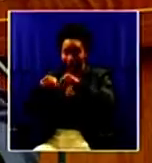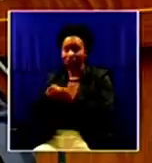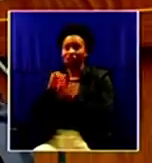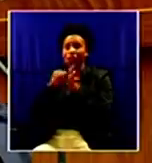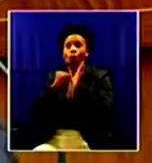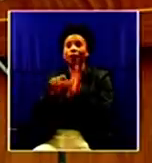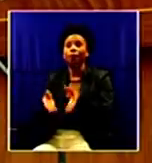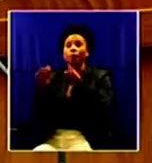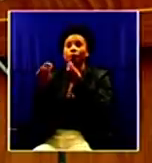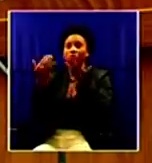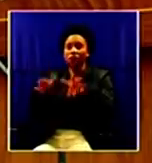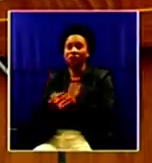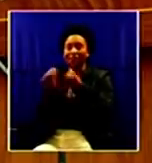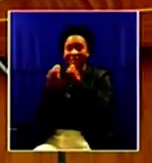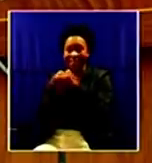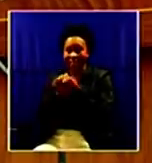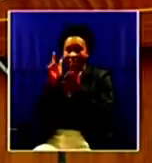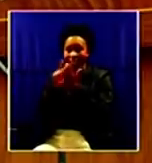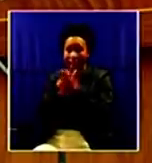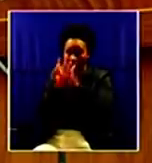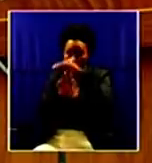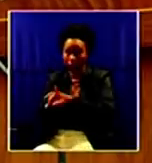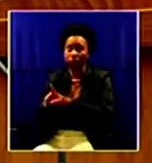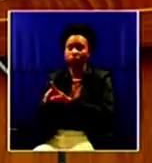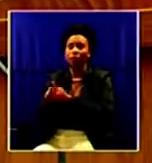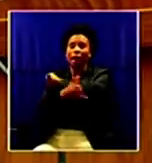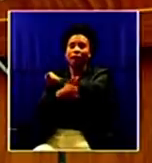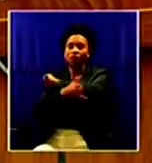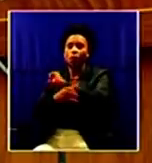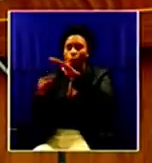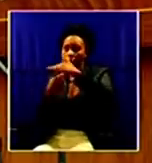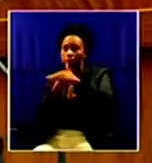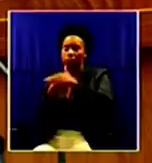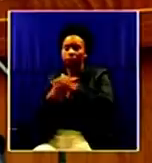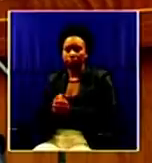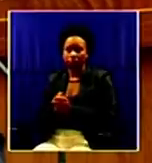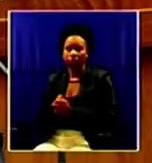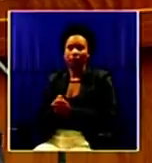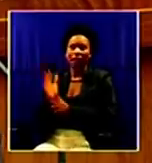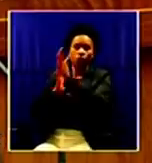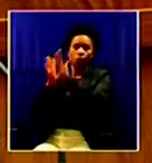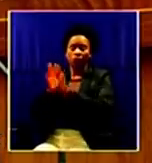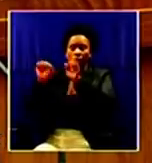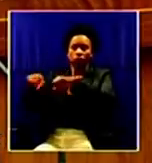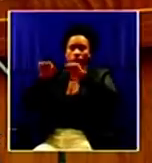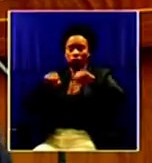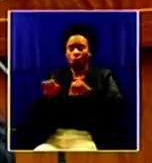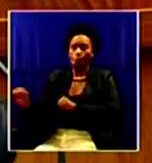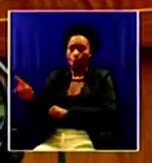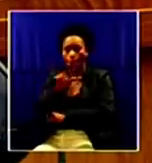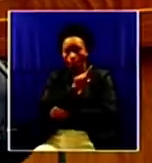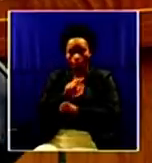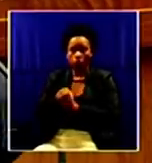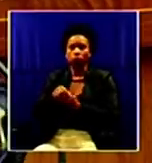We announced in the medium-term budget policy statement the historic agreement with all NEDLAC constituencies for